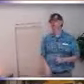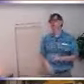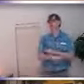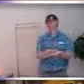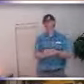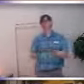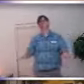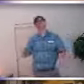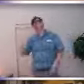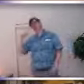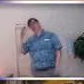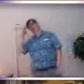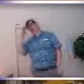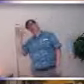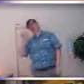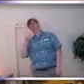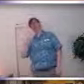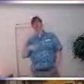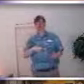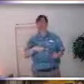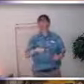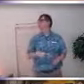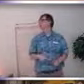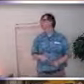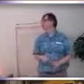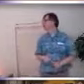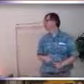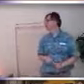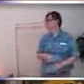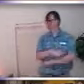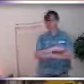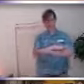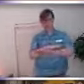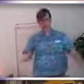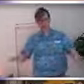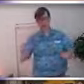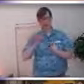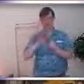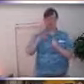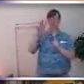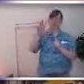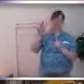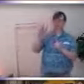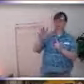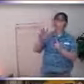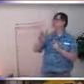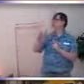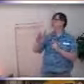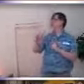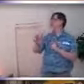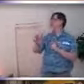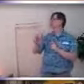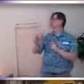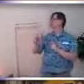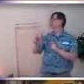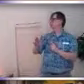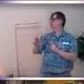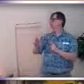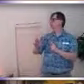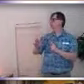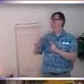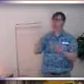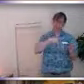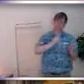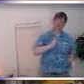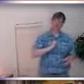who know this. It's not a choice. It is who I am.